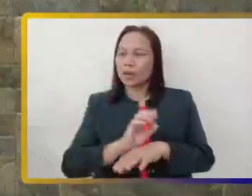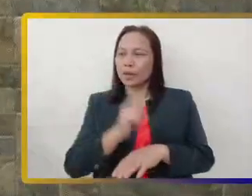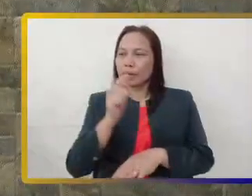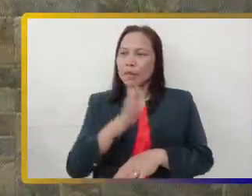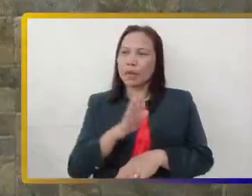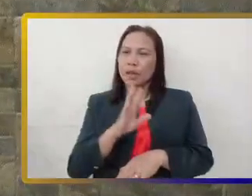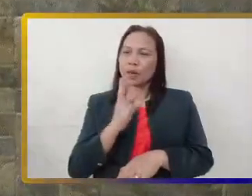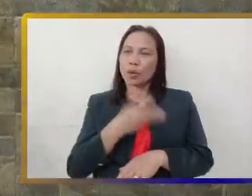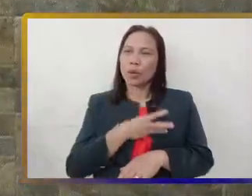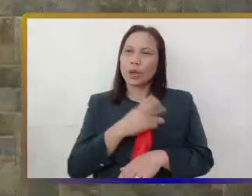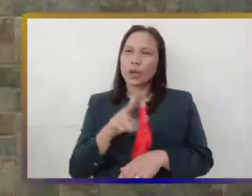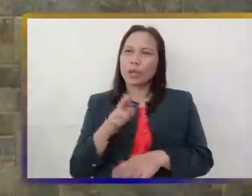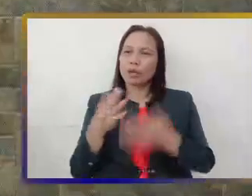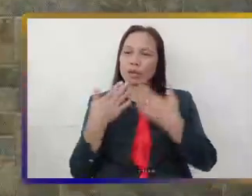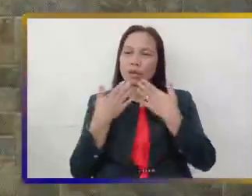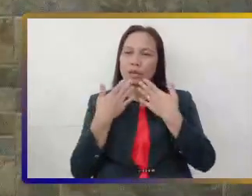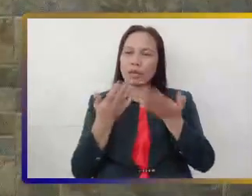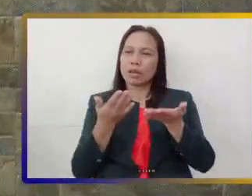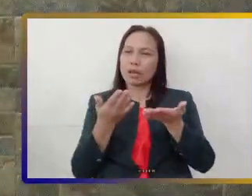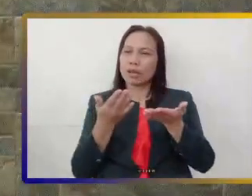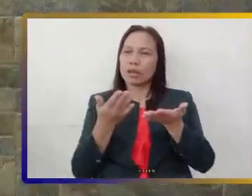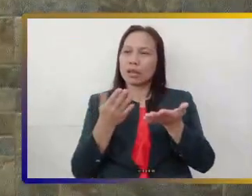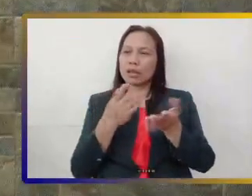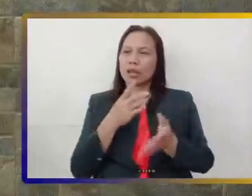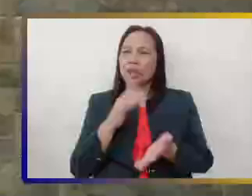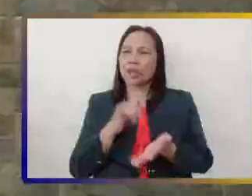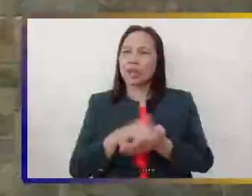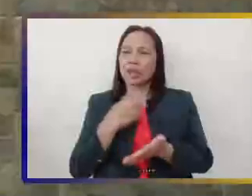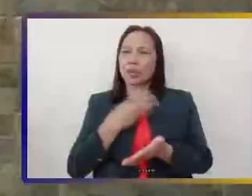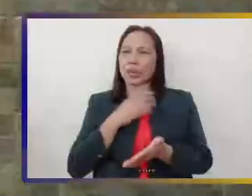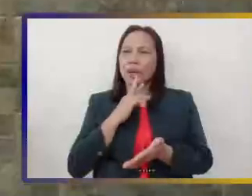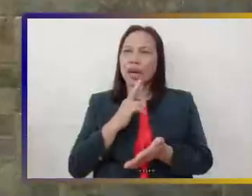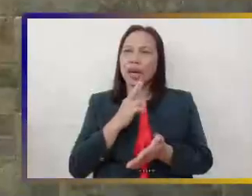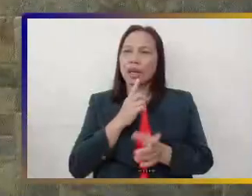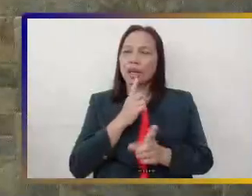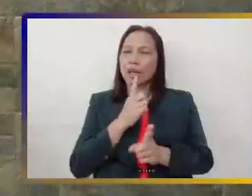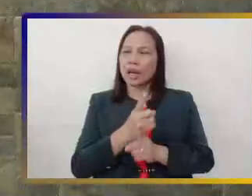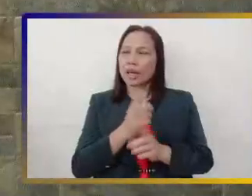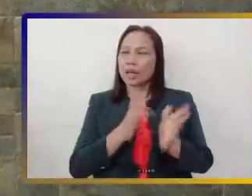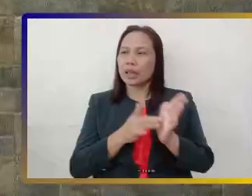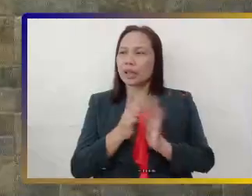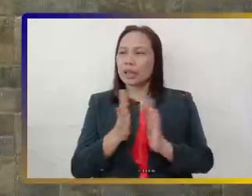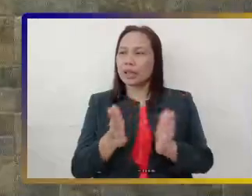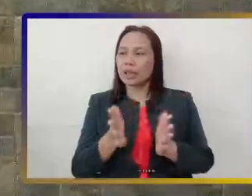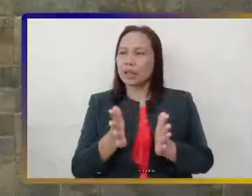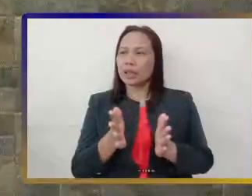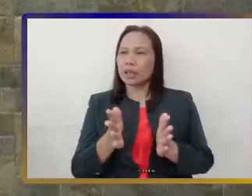we are in the right christianity members of the